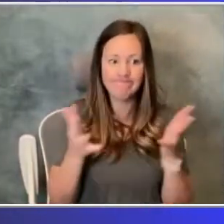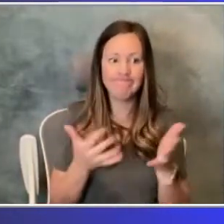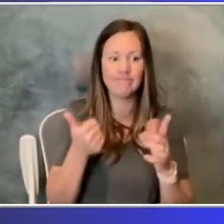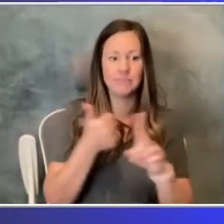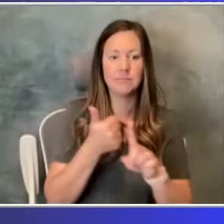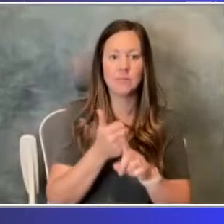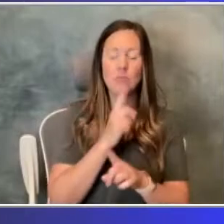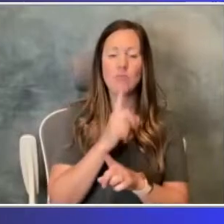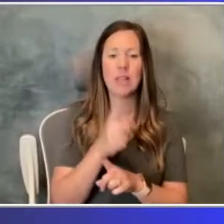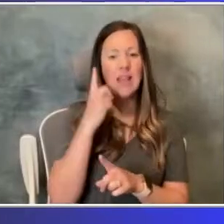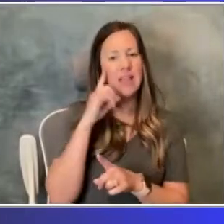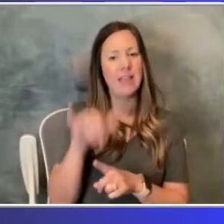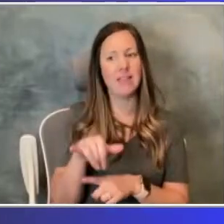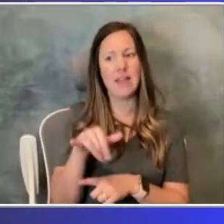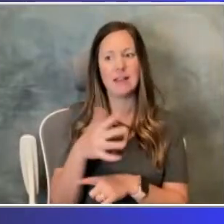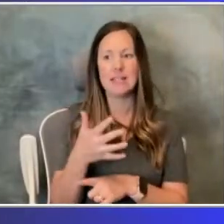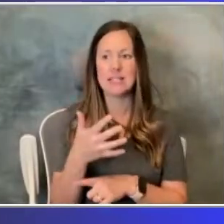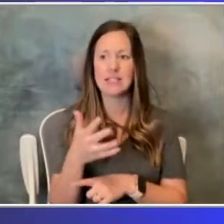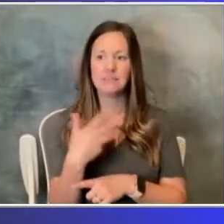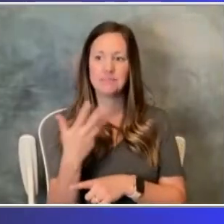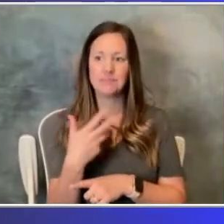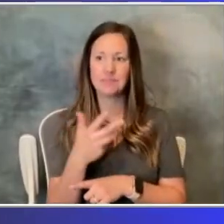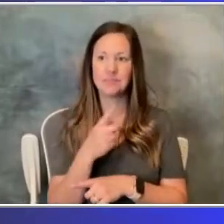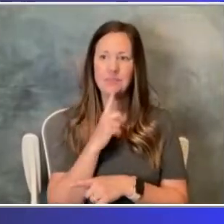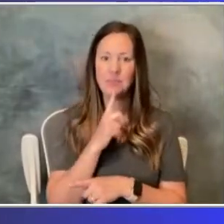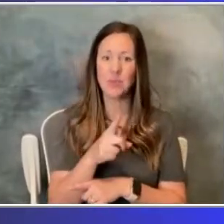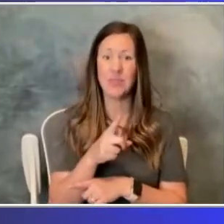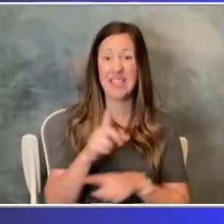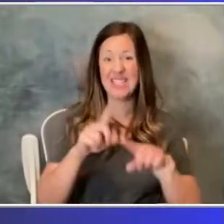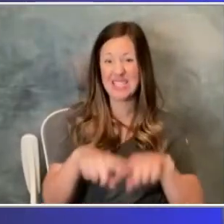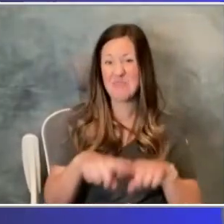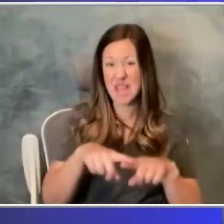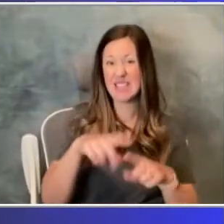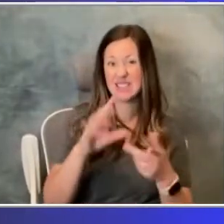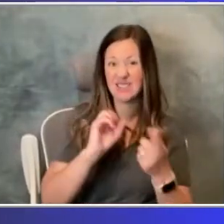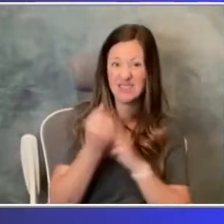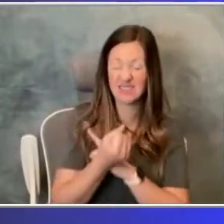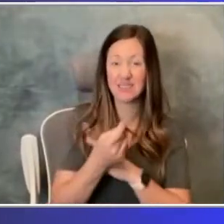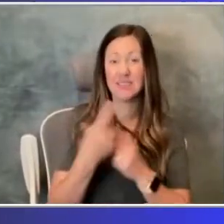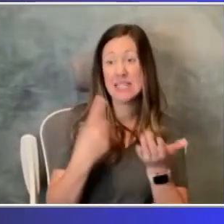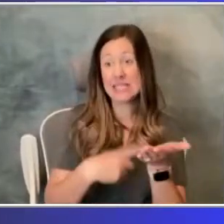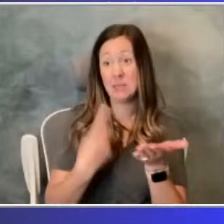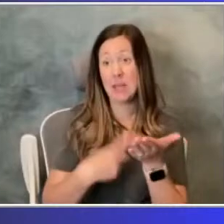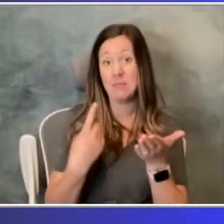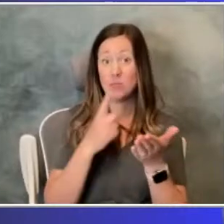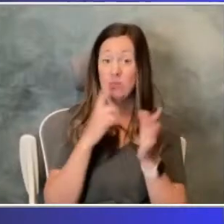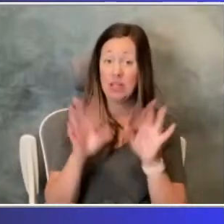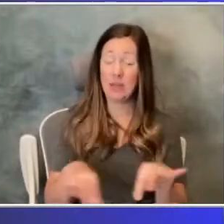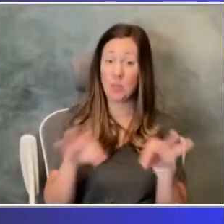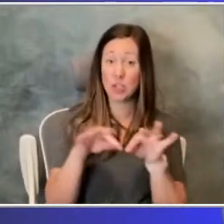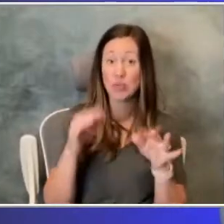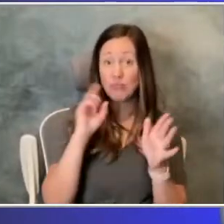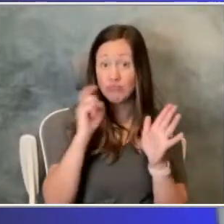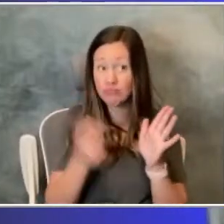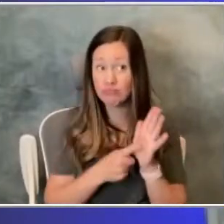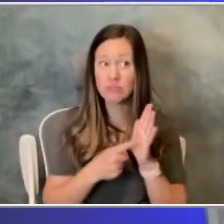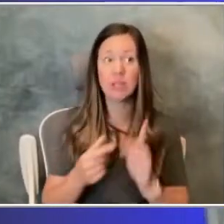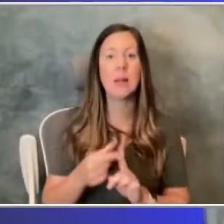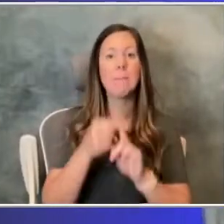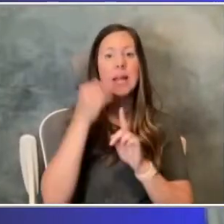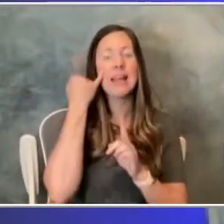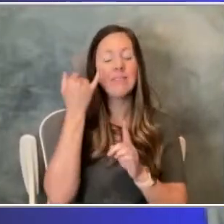very it's really case dependent. There are times where it is important to acknowledge, especially if it's due to an